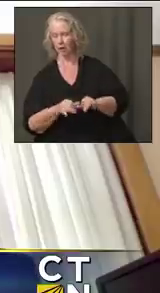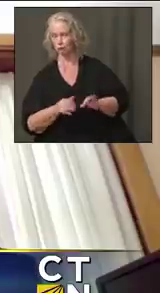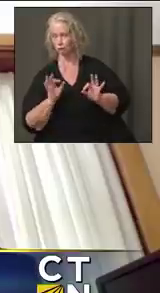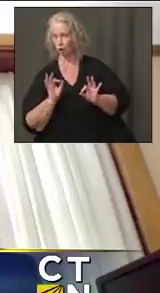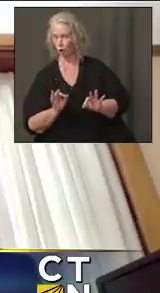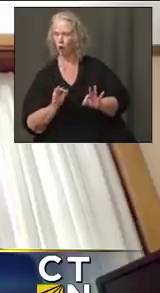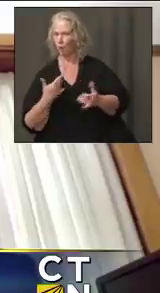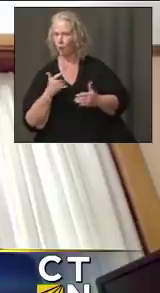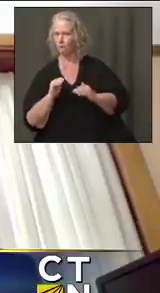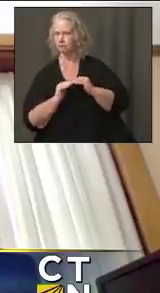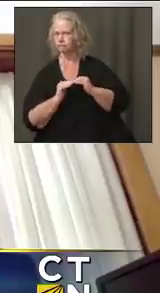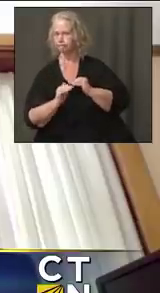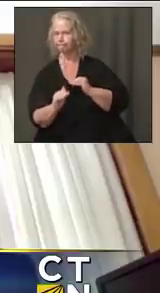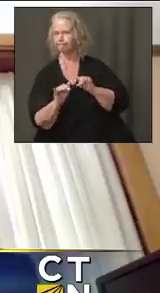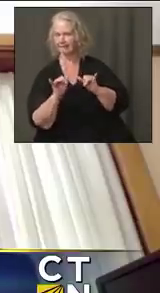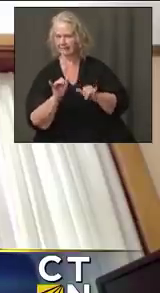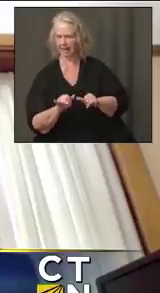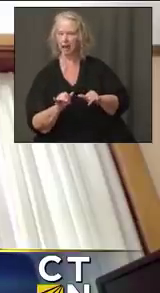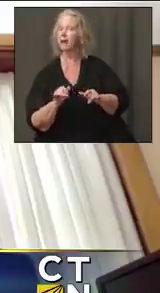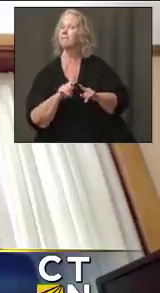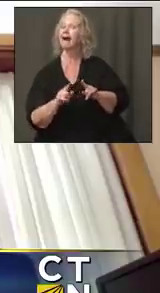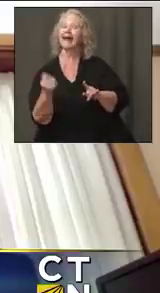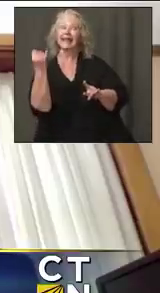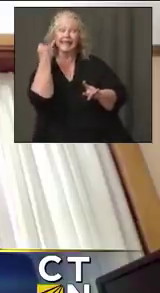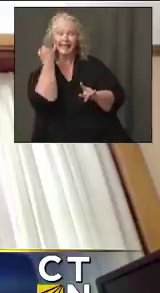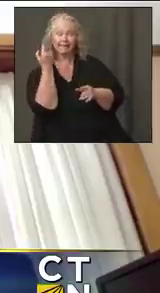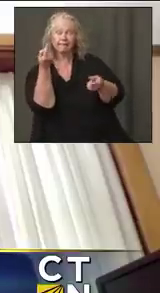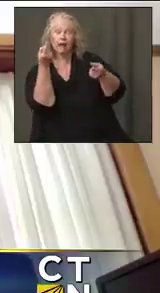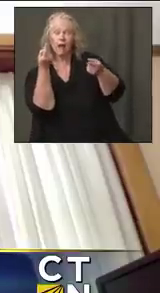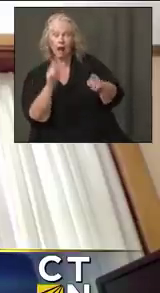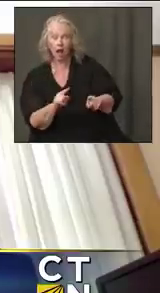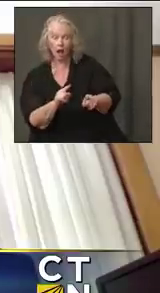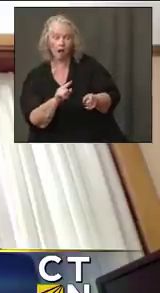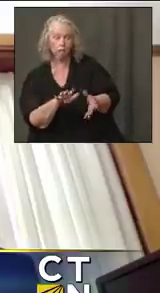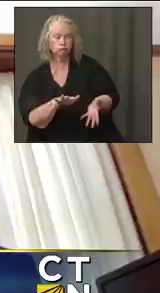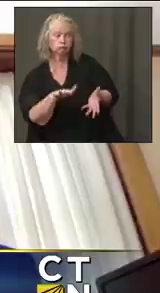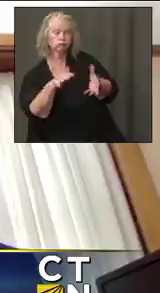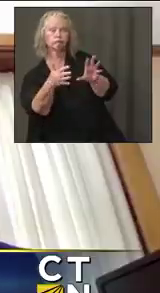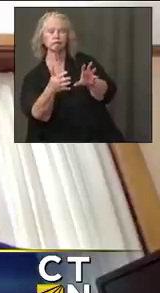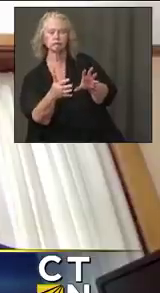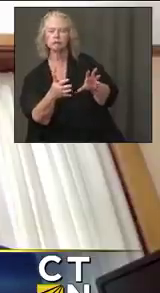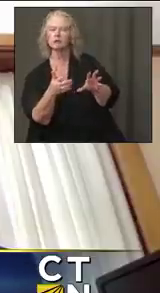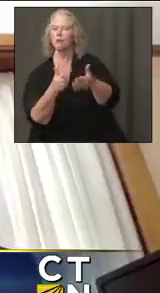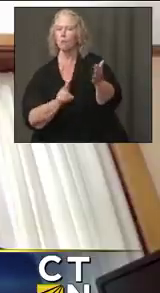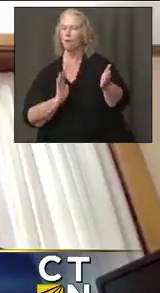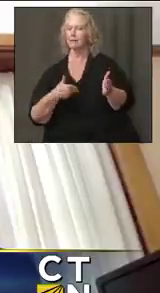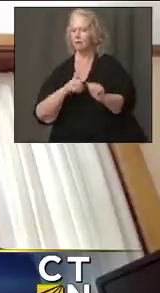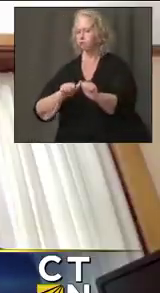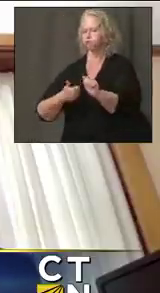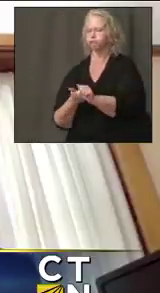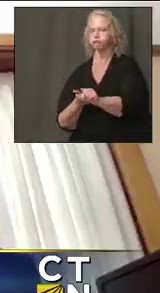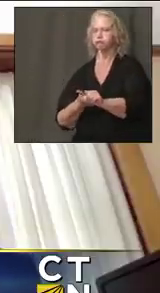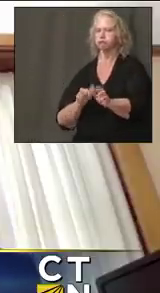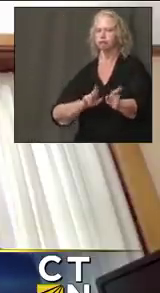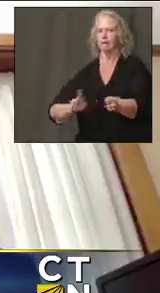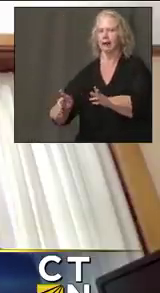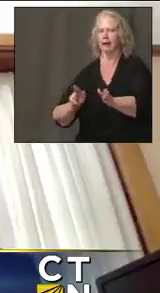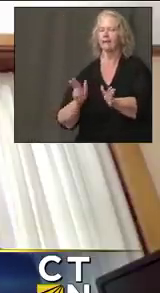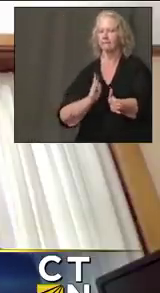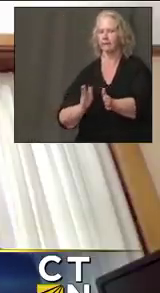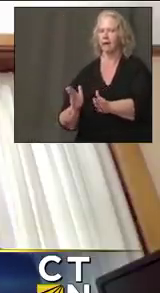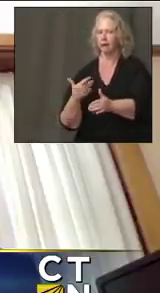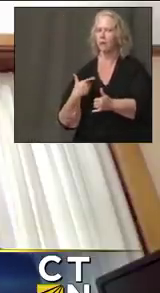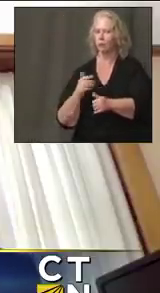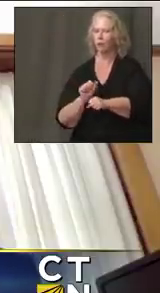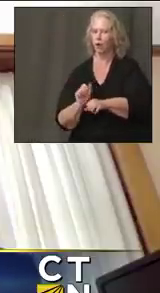way, doing some contingency planning to ensure that we're ready if we do need to take action in the future. Commissioner